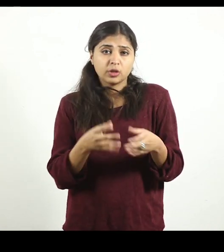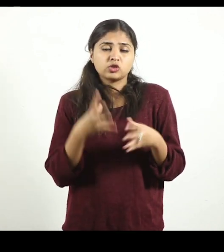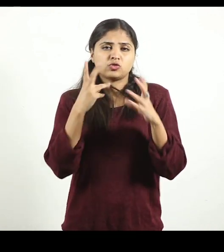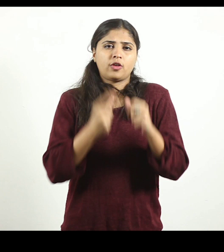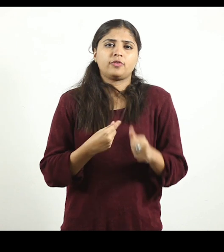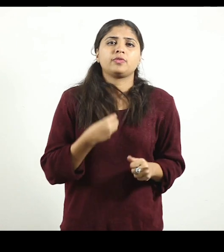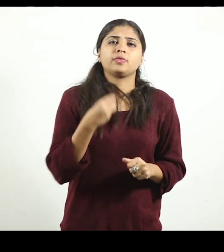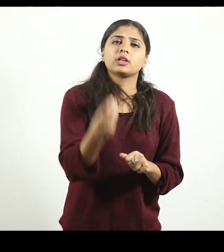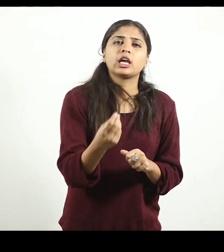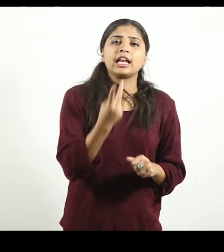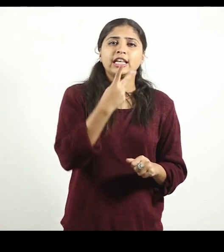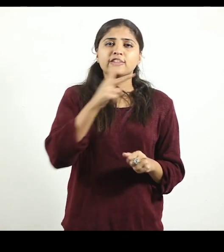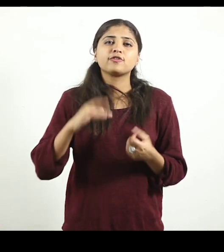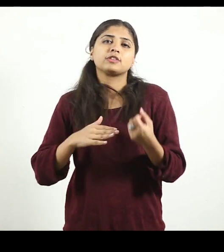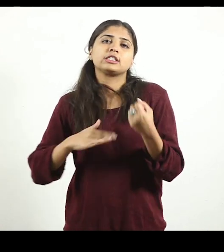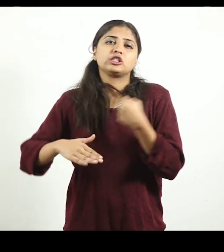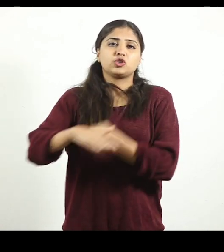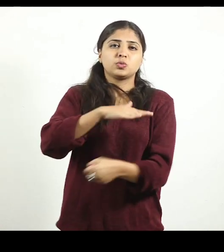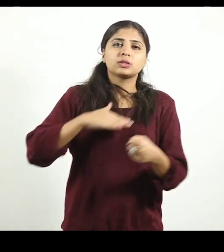situations.